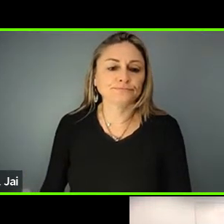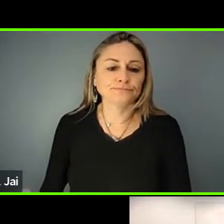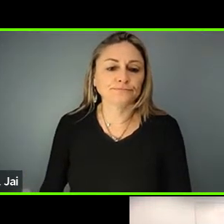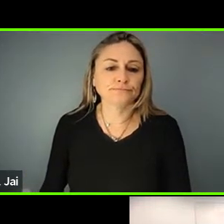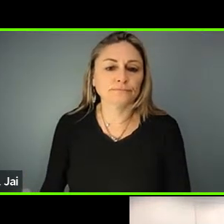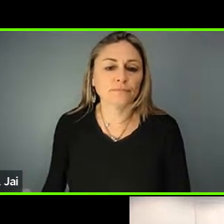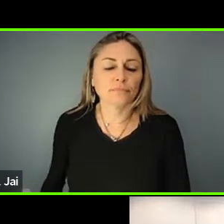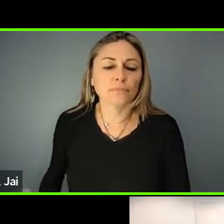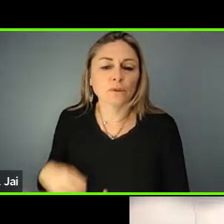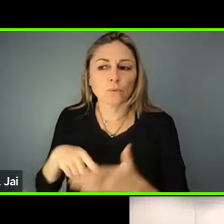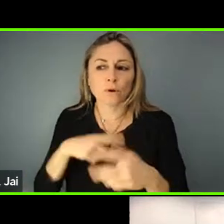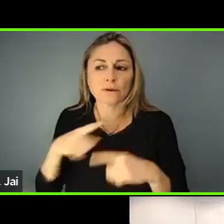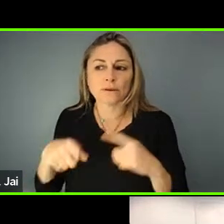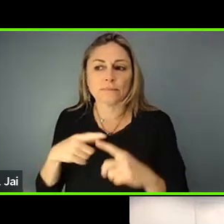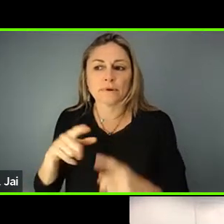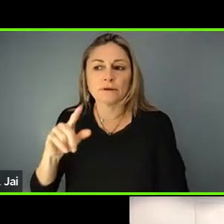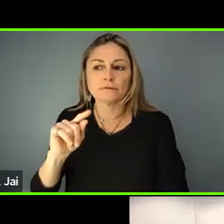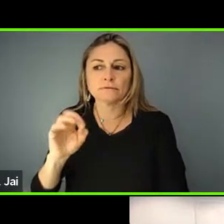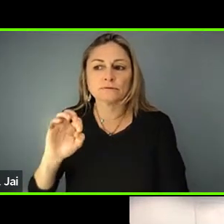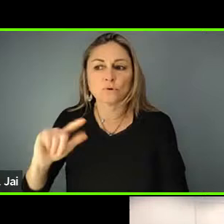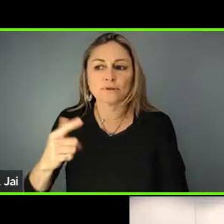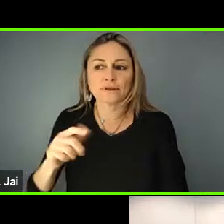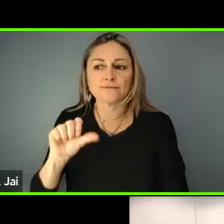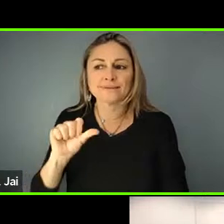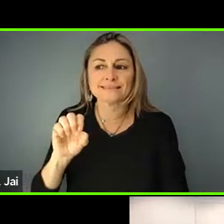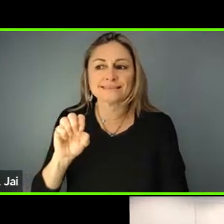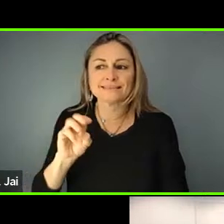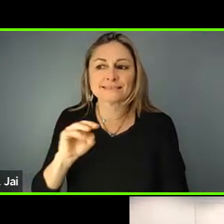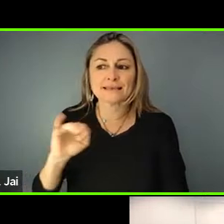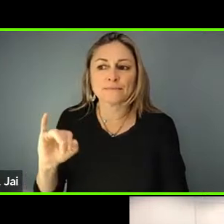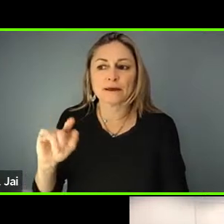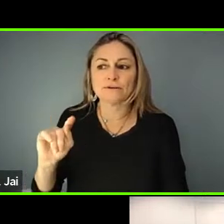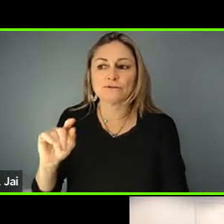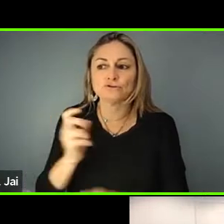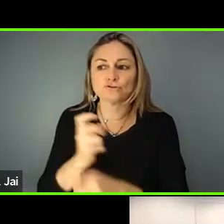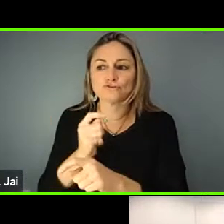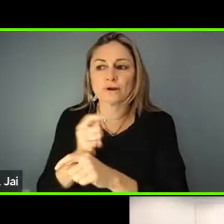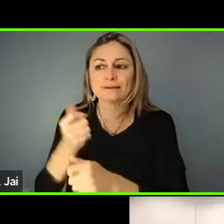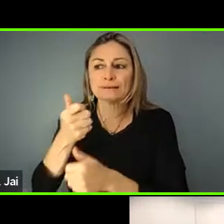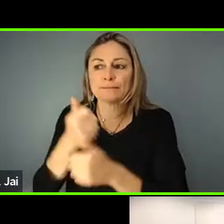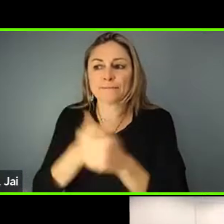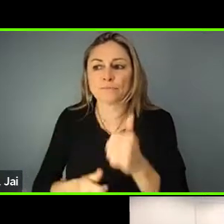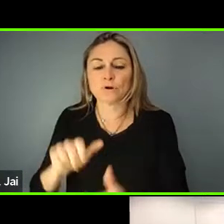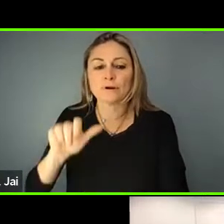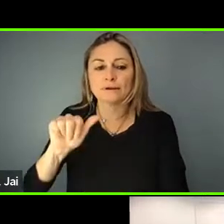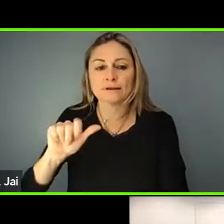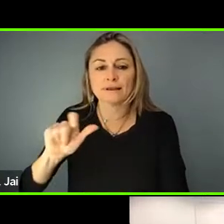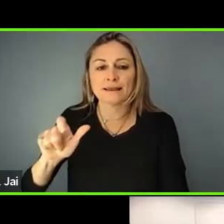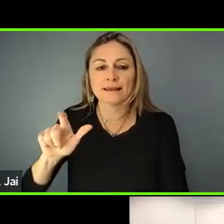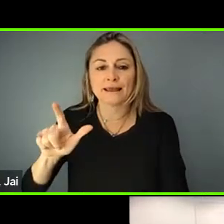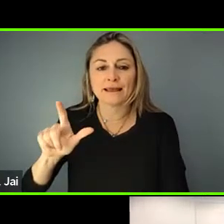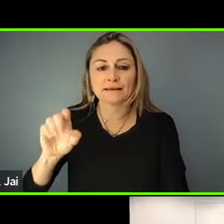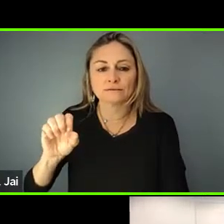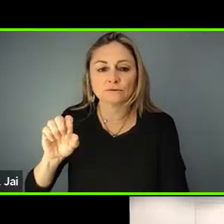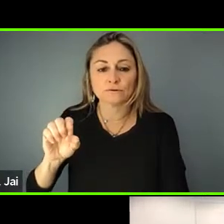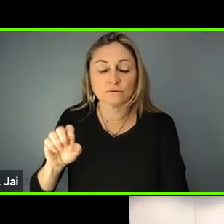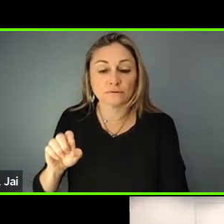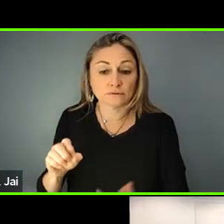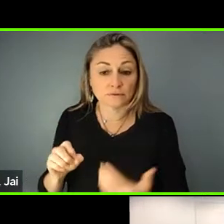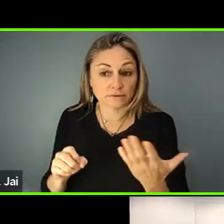What about tolling of semi-trucks per axle? Can you speak to axle tolling?